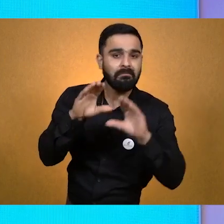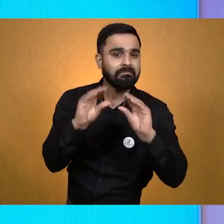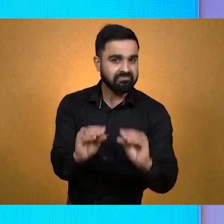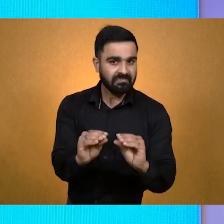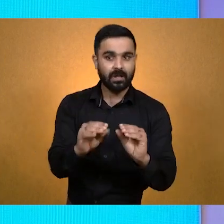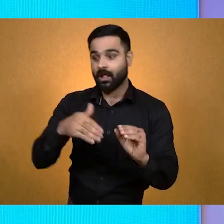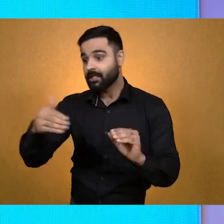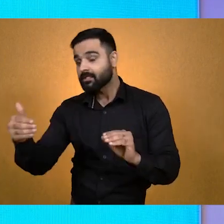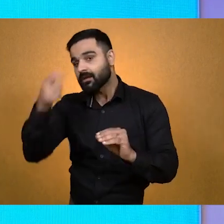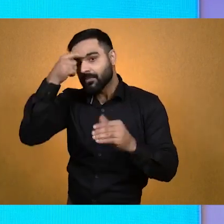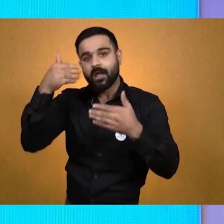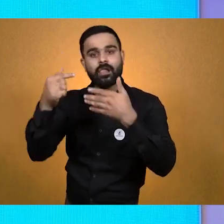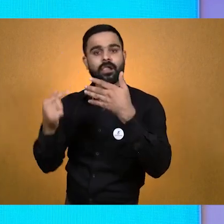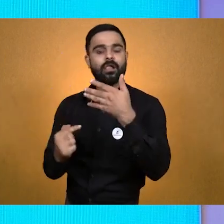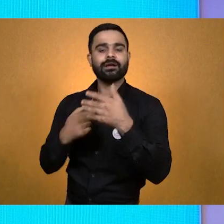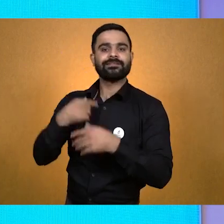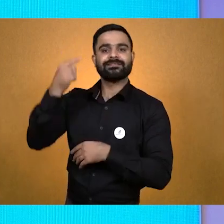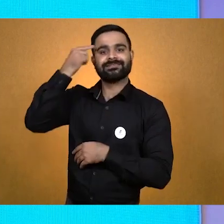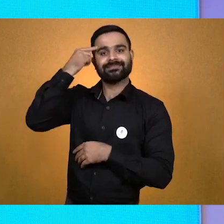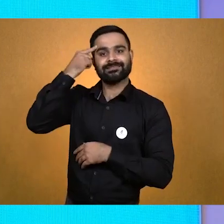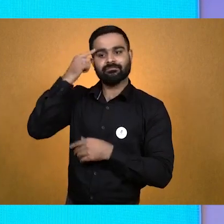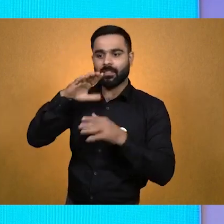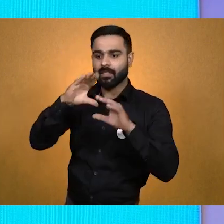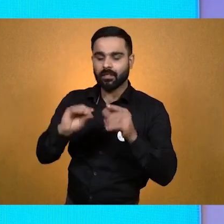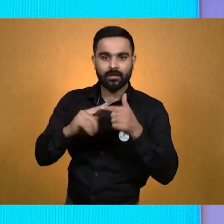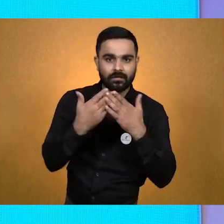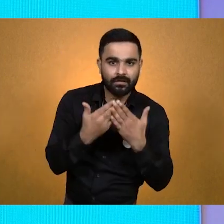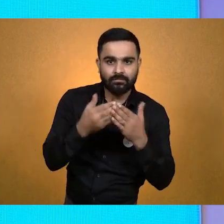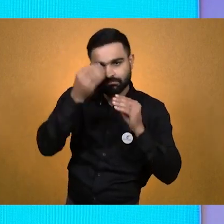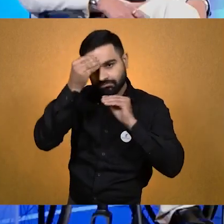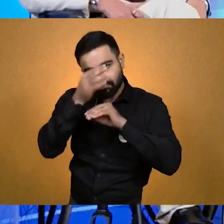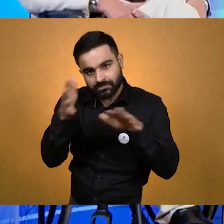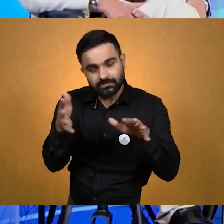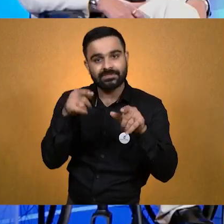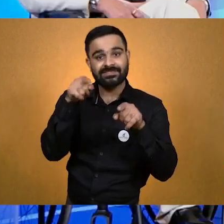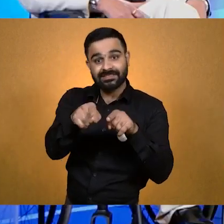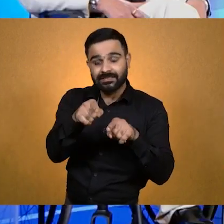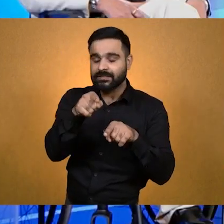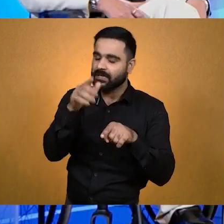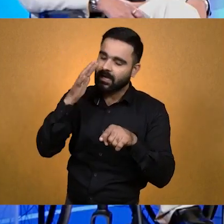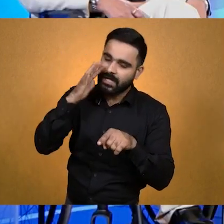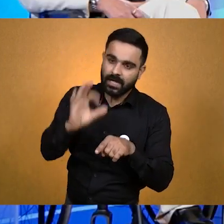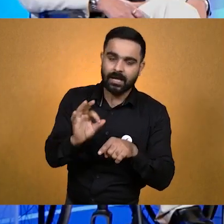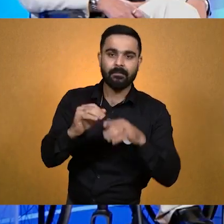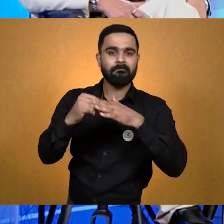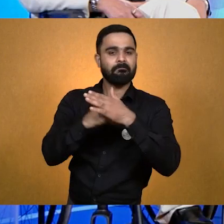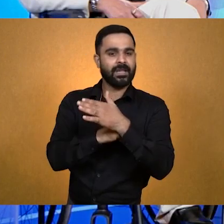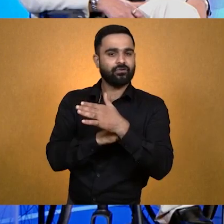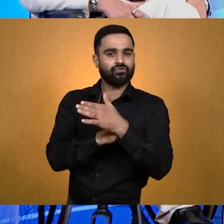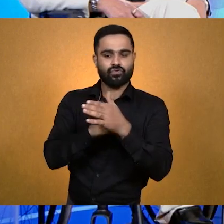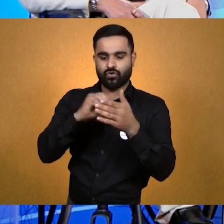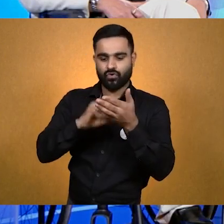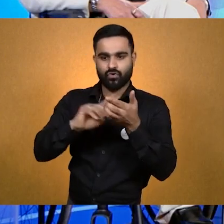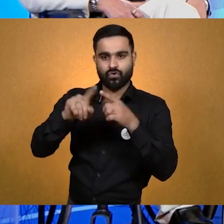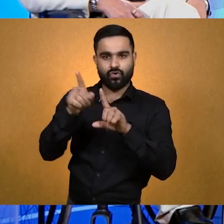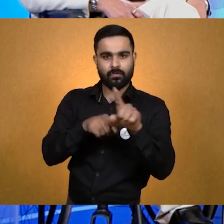but the other major challenge is the mindset, the lack of education, the lack of awareness. And this essentially is the pillar of what Umoya, what